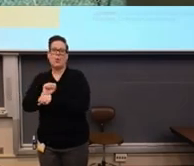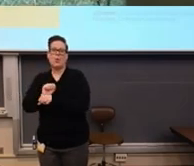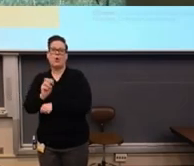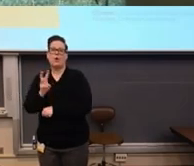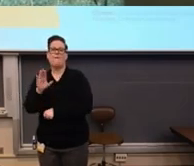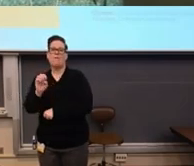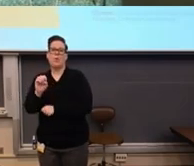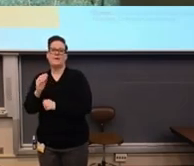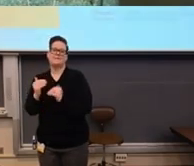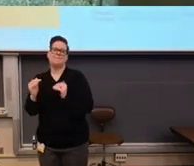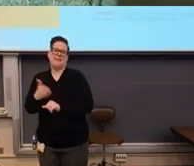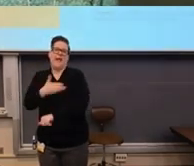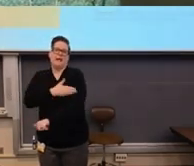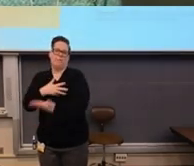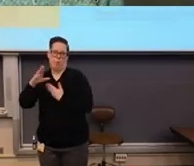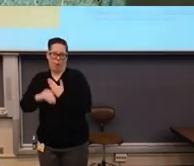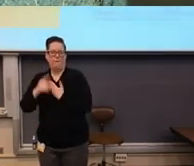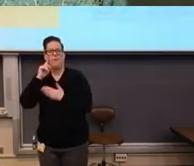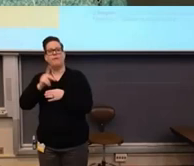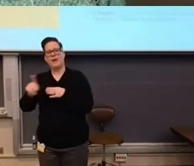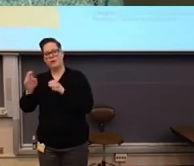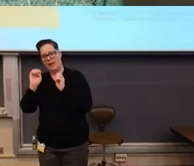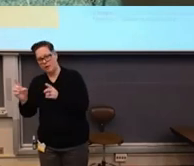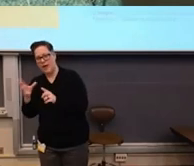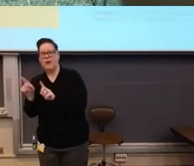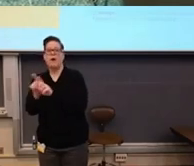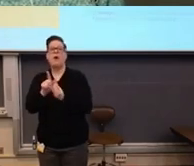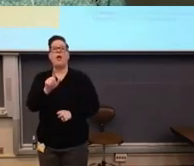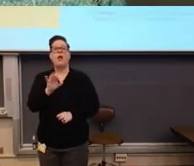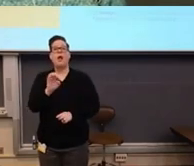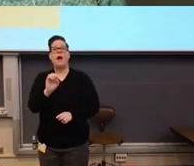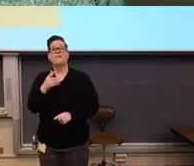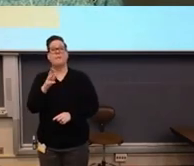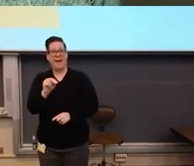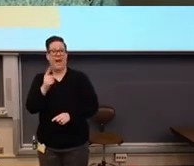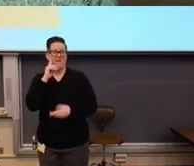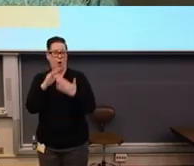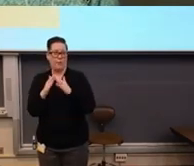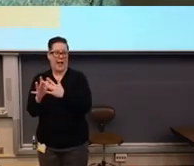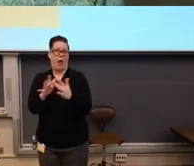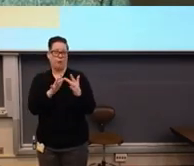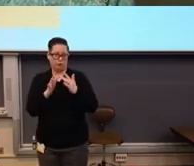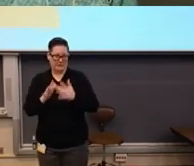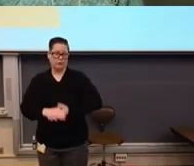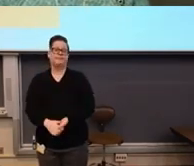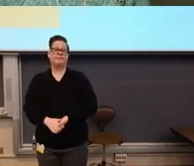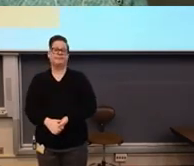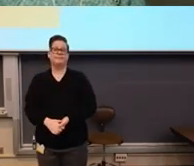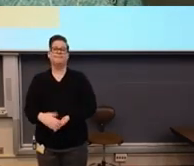Program for professional education and for lifespan for community outreach throughout the regions. We